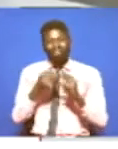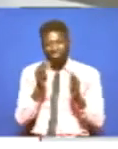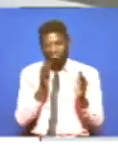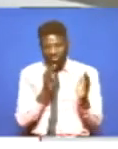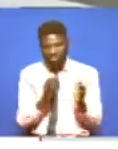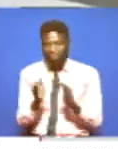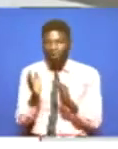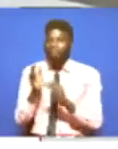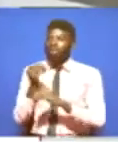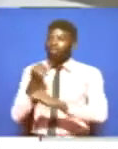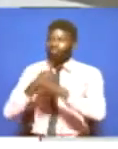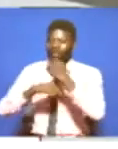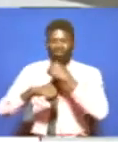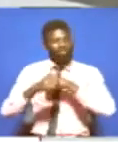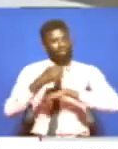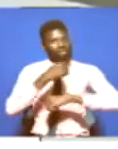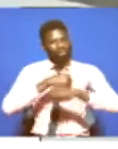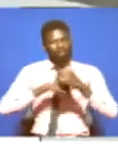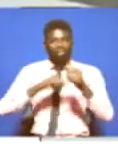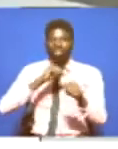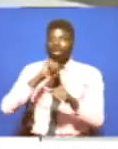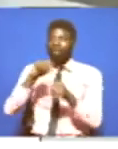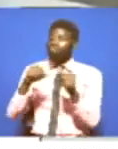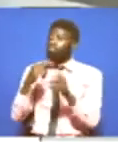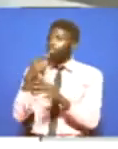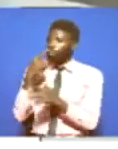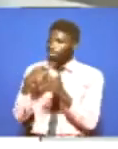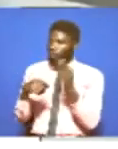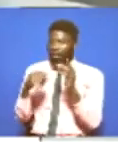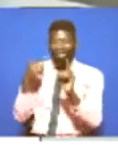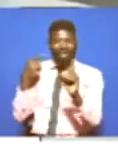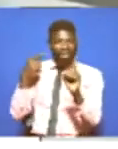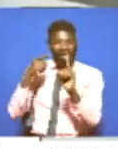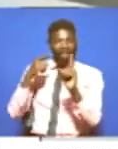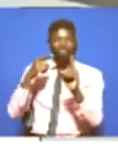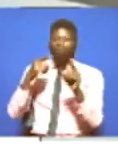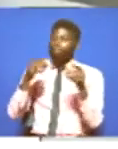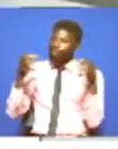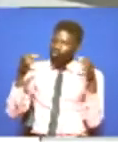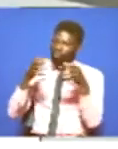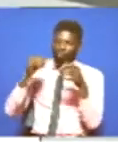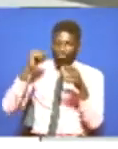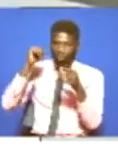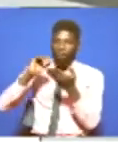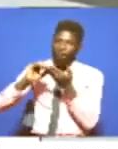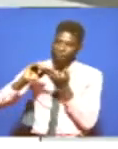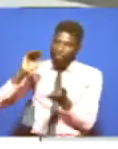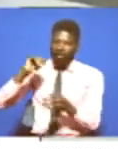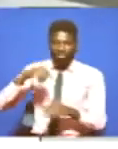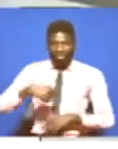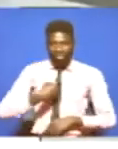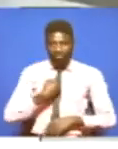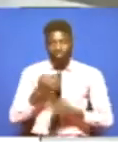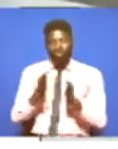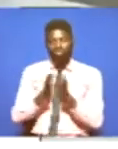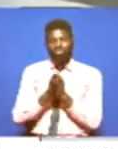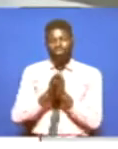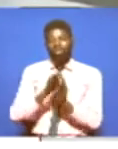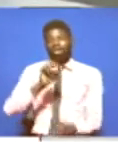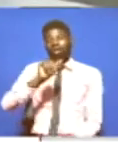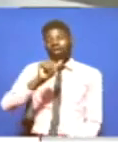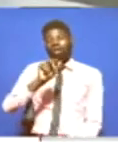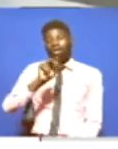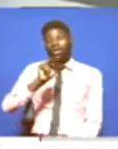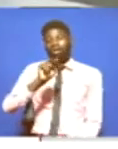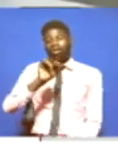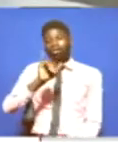activities about the clamor for multi-party politics. Myself and John Janyona. So we